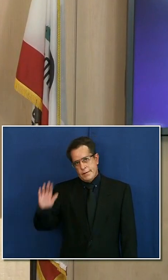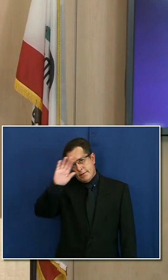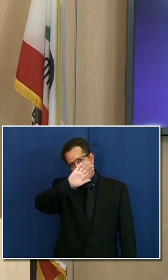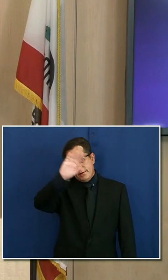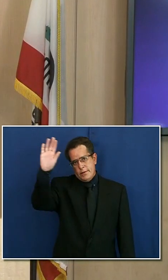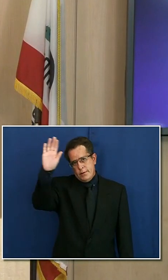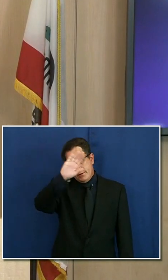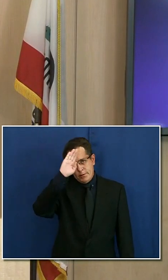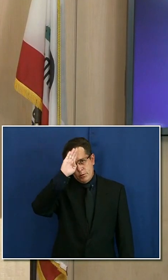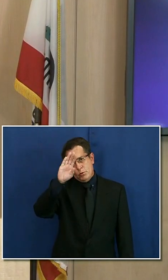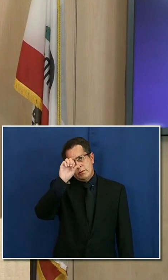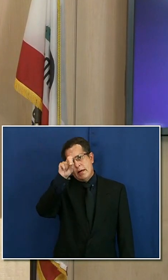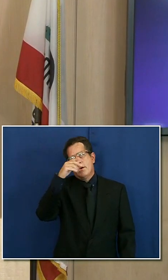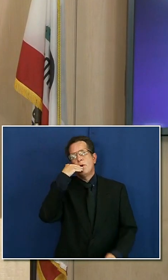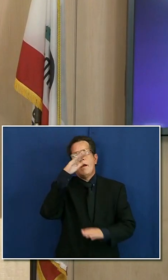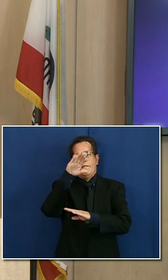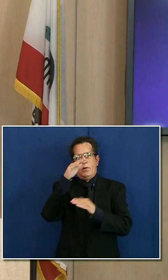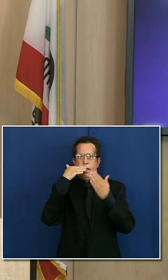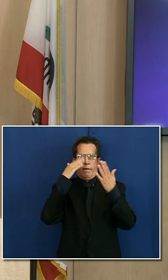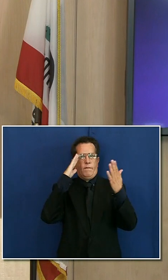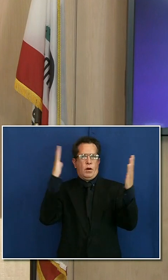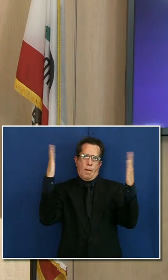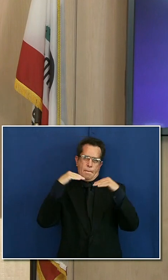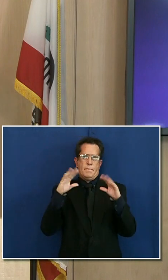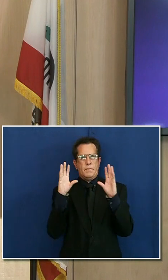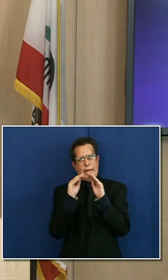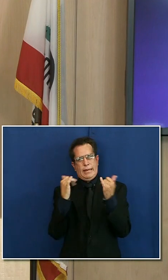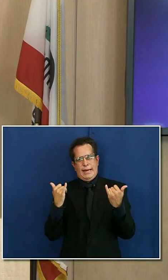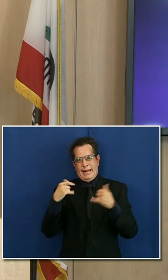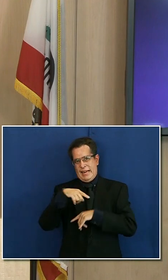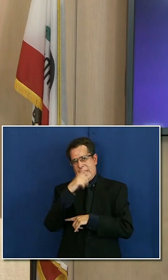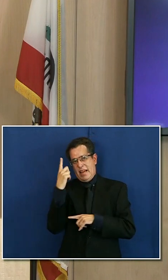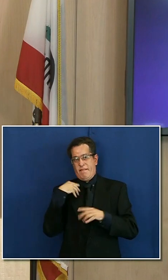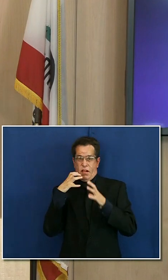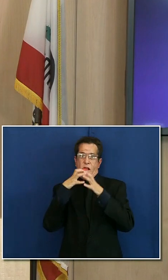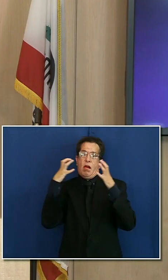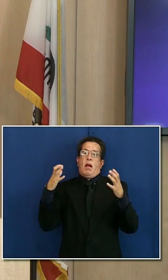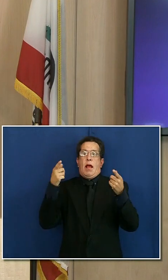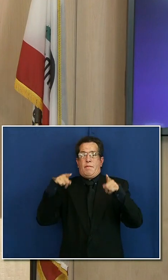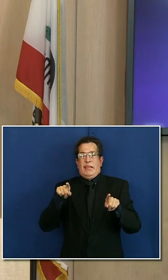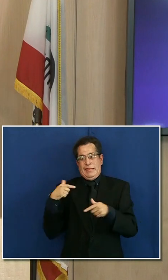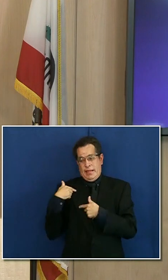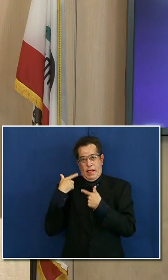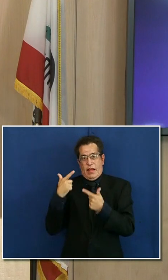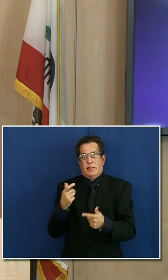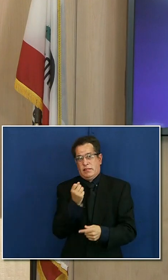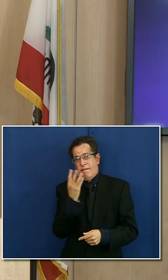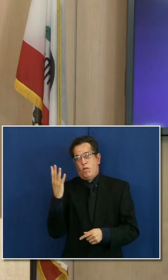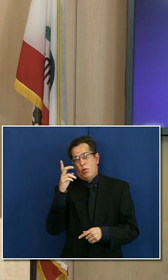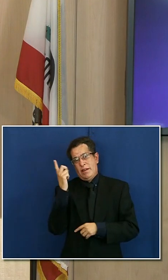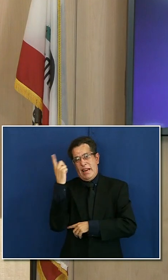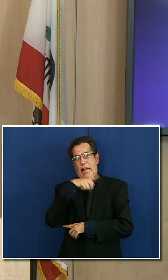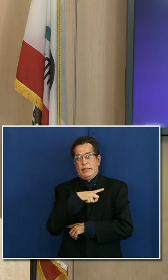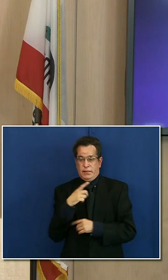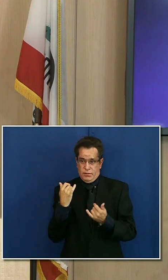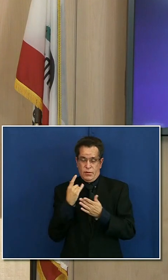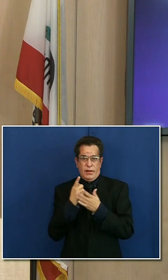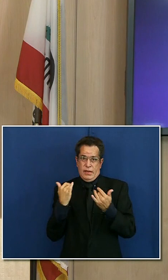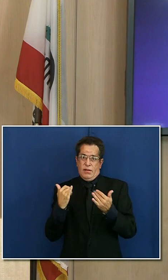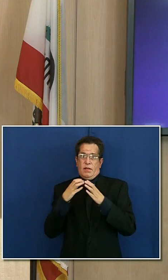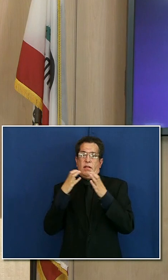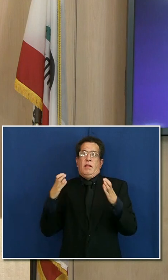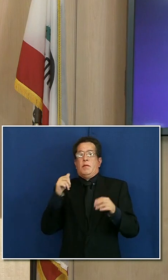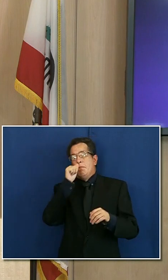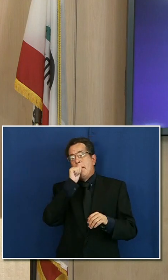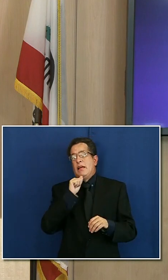Good afternoon, and thank you for joining us today. A lot has happened over these last few days, and it's fair to say that our region is being tested like